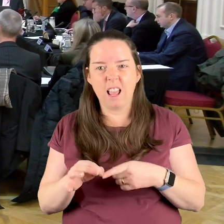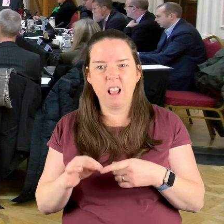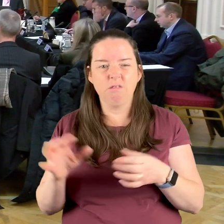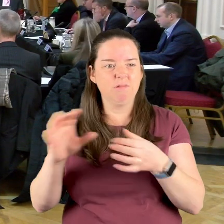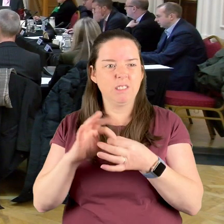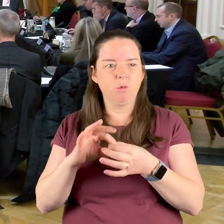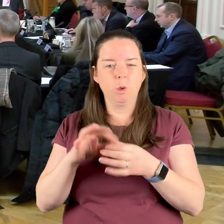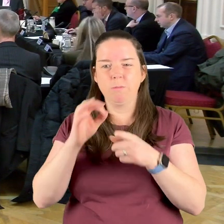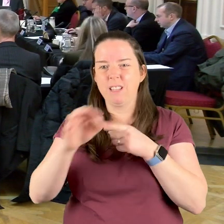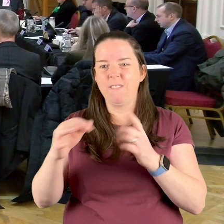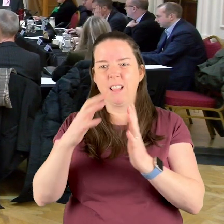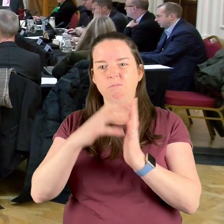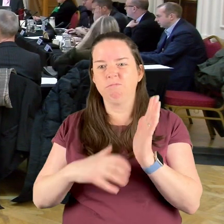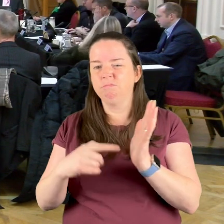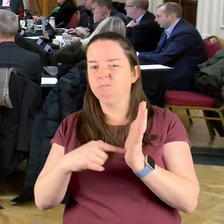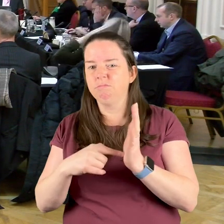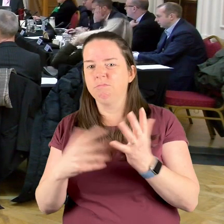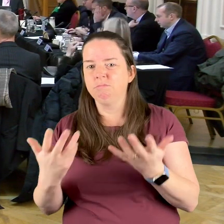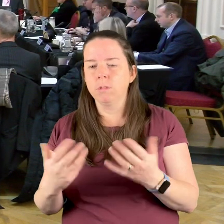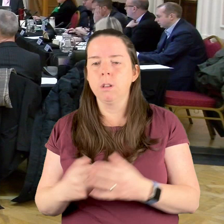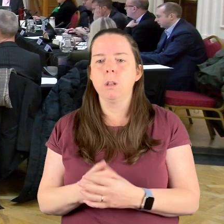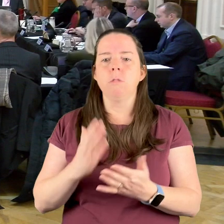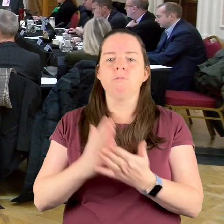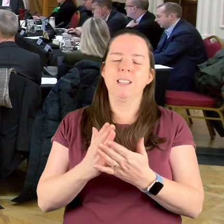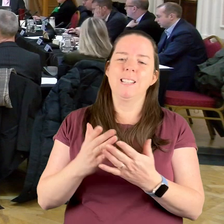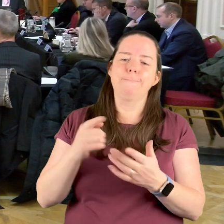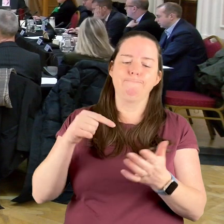particular place. But really, this is